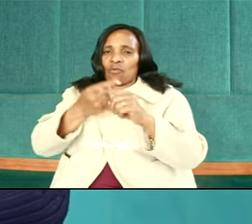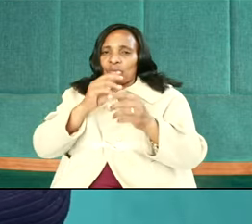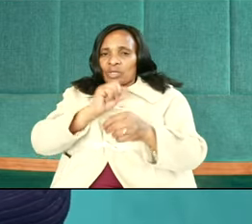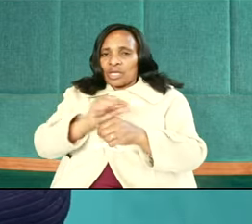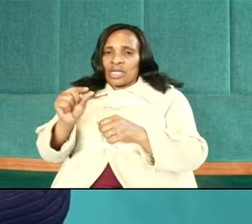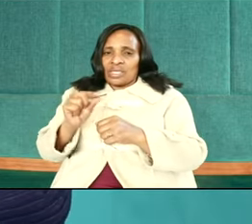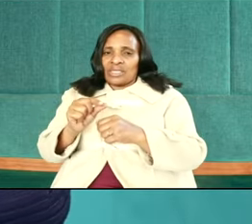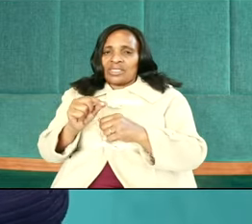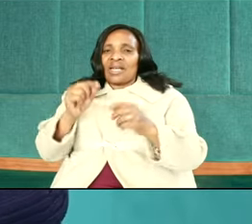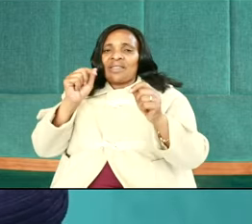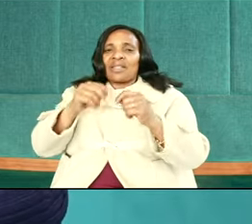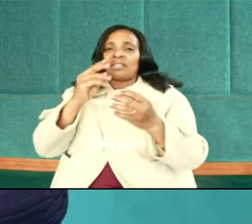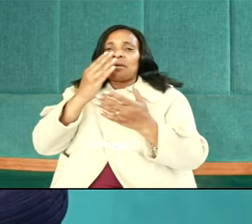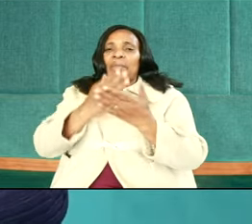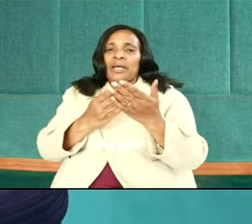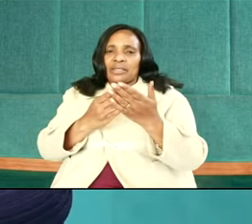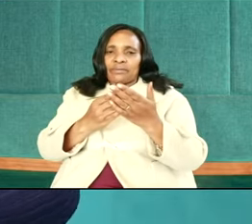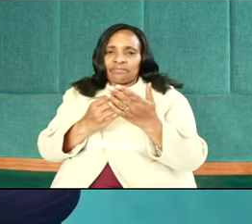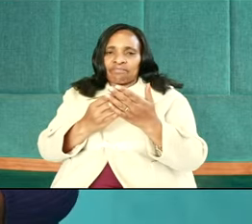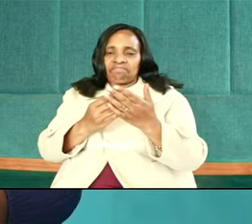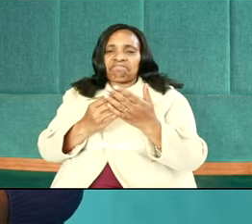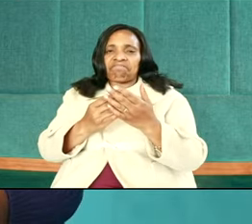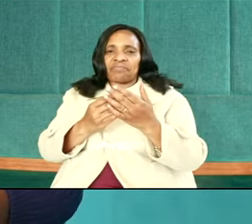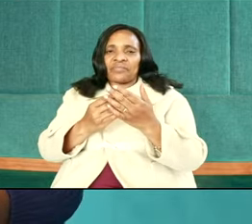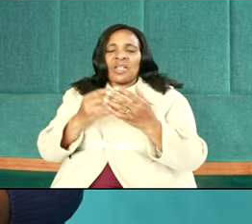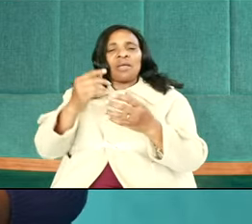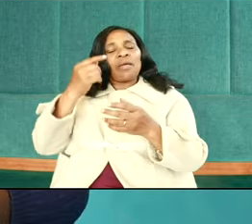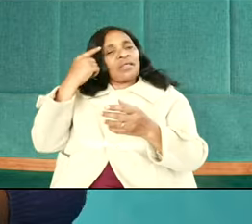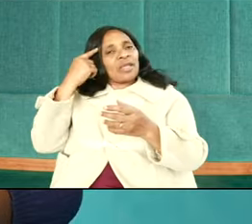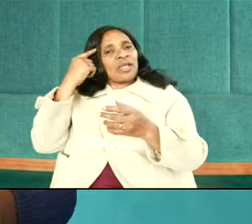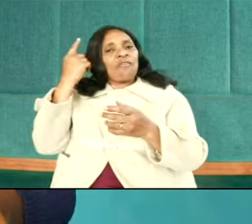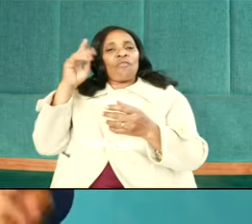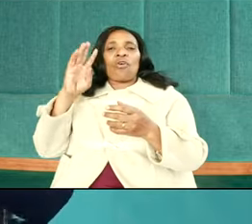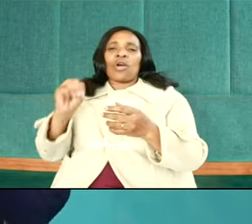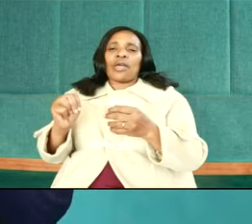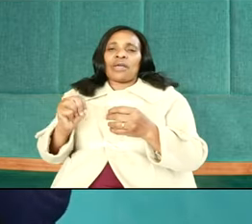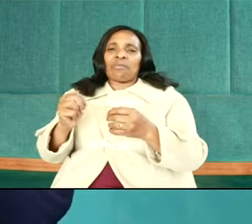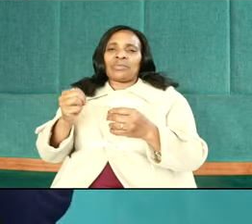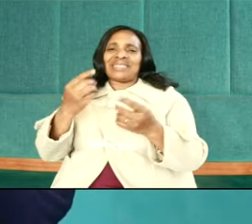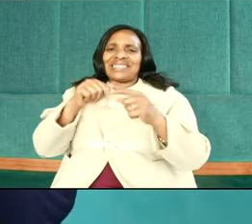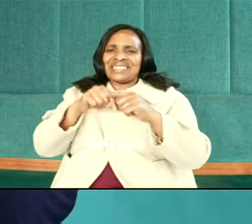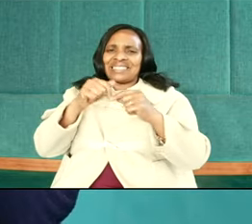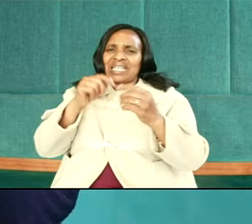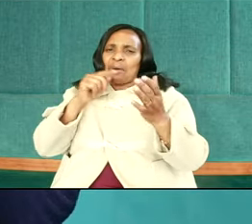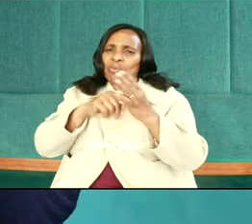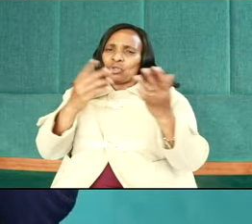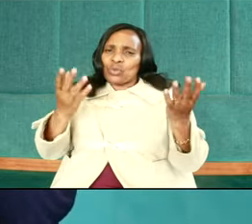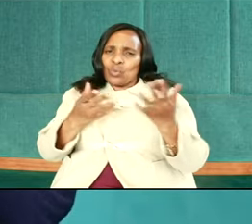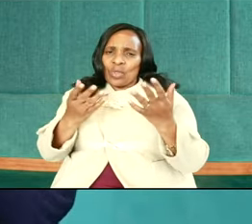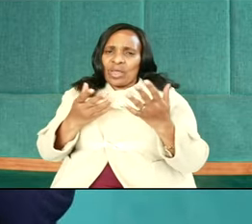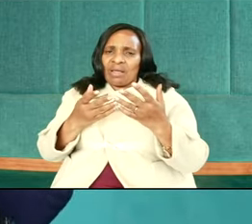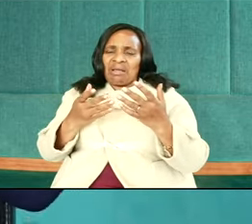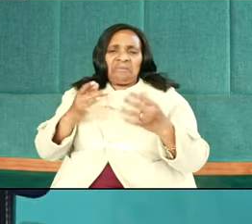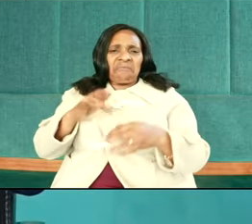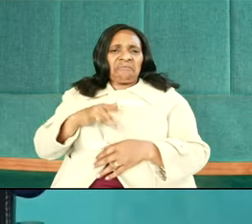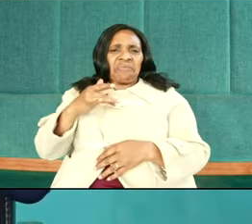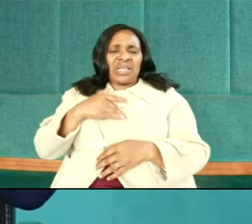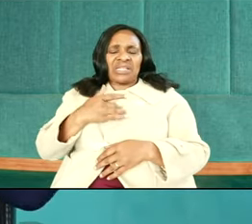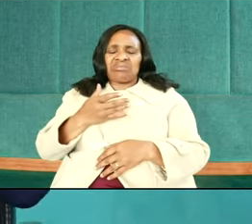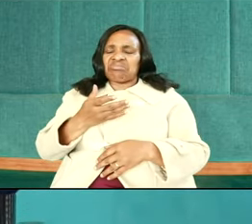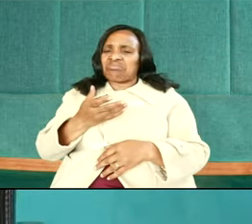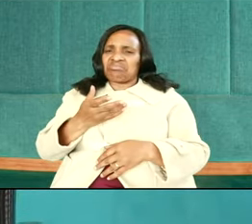was David who wrote this, but a psalmist wrote it. And I think for him, it was that he was at the point where he was feeling